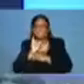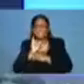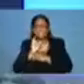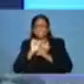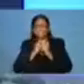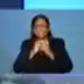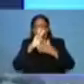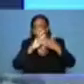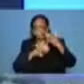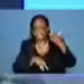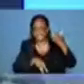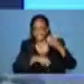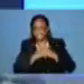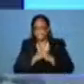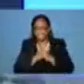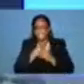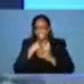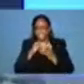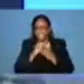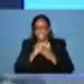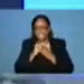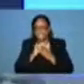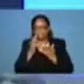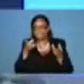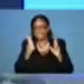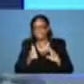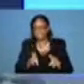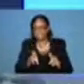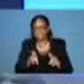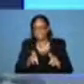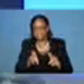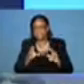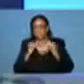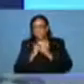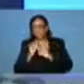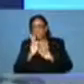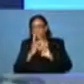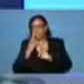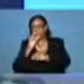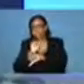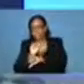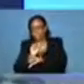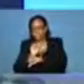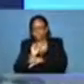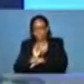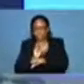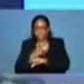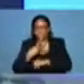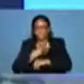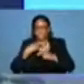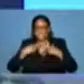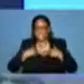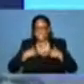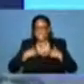latest labor force results list the educational status of the country's labor force. Acting Managing Director of the Bahamas National